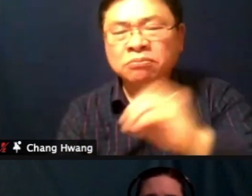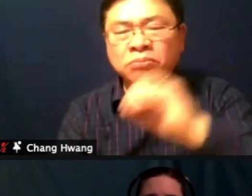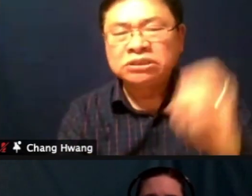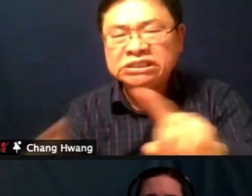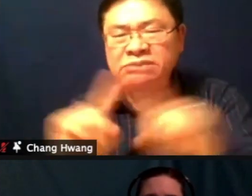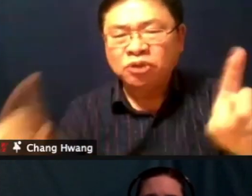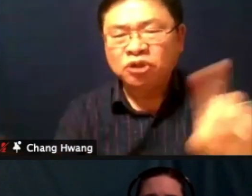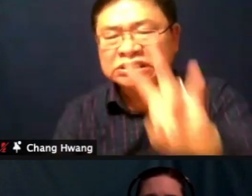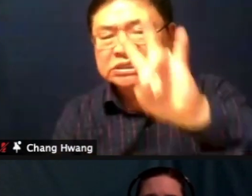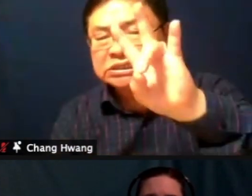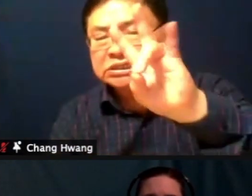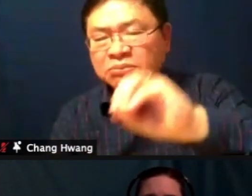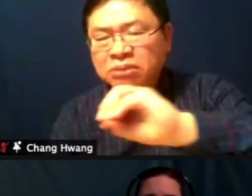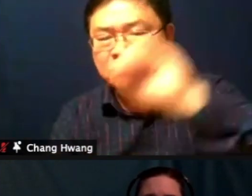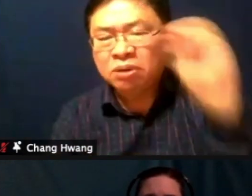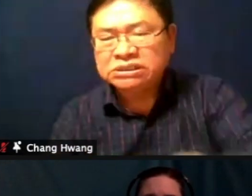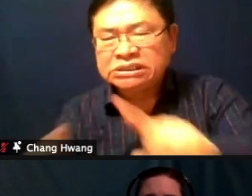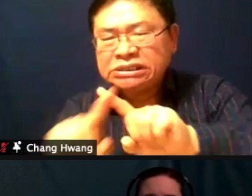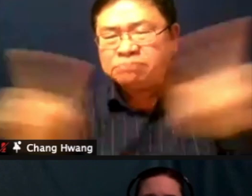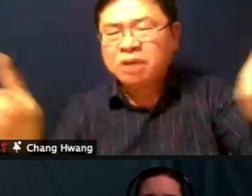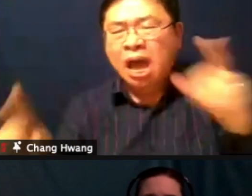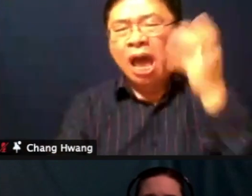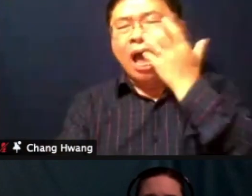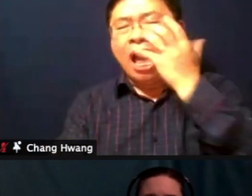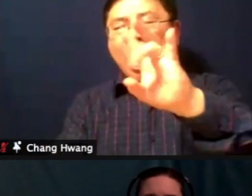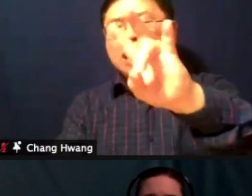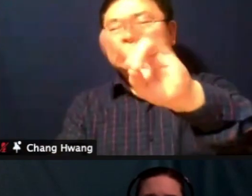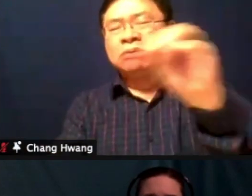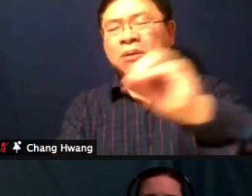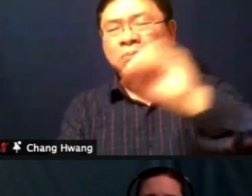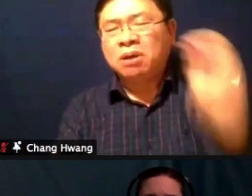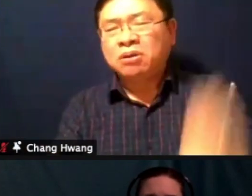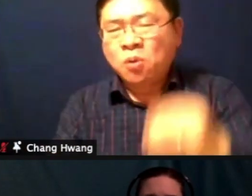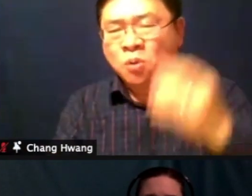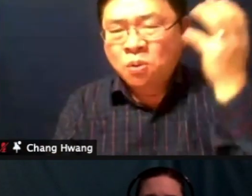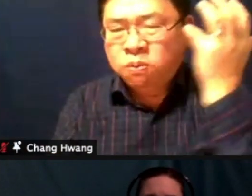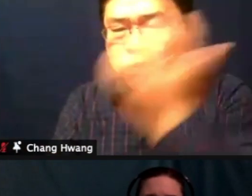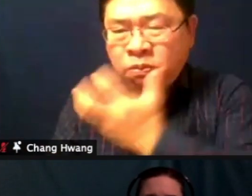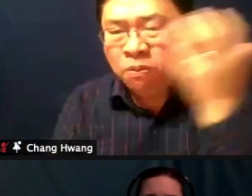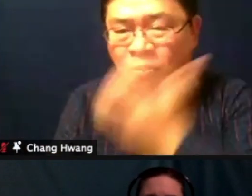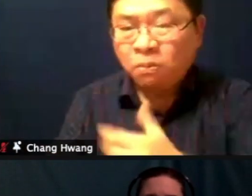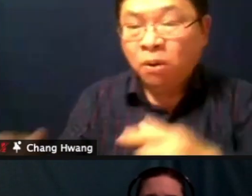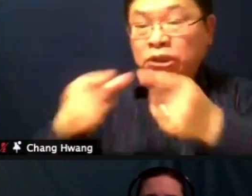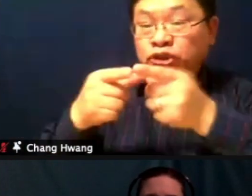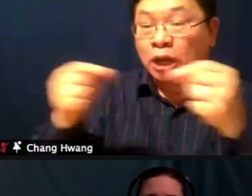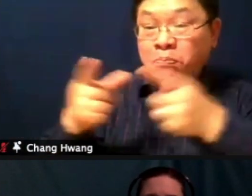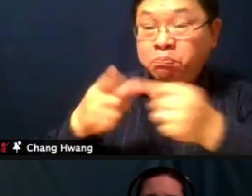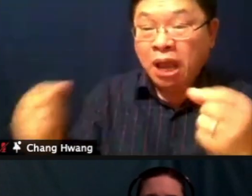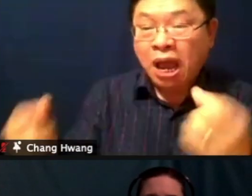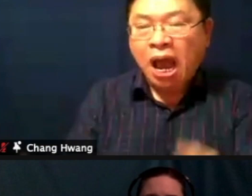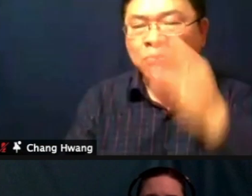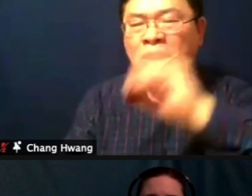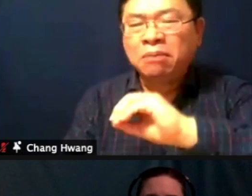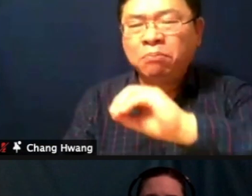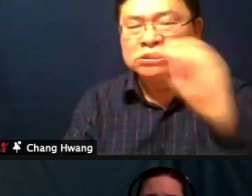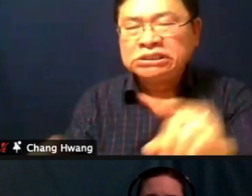and have enlisted the use of an interpreter. So if you're curious, there's about 70% difference, which is extremely